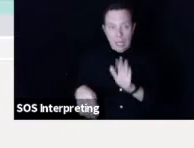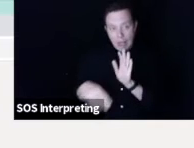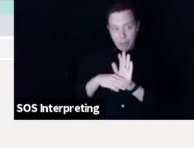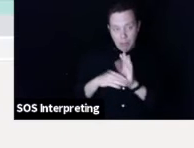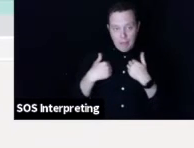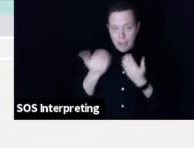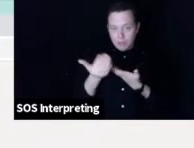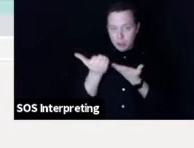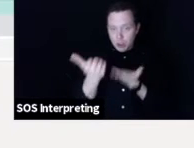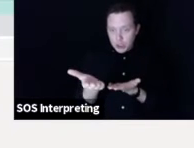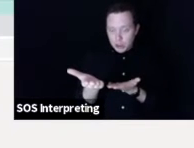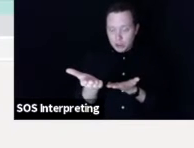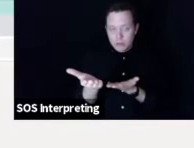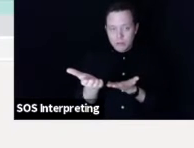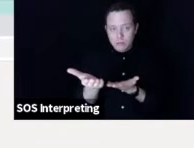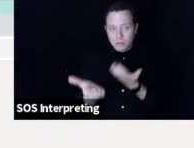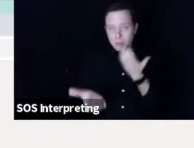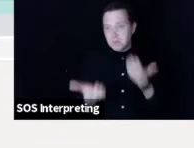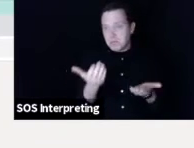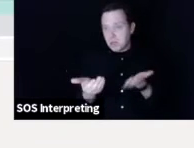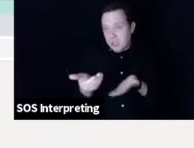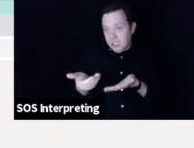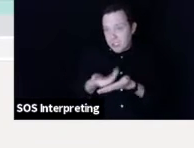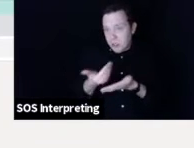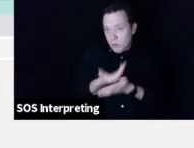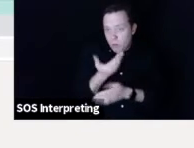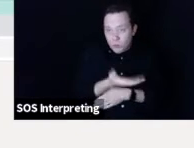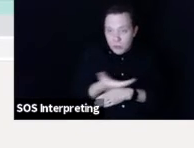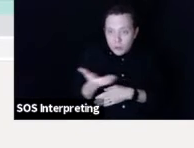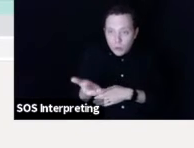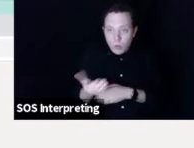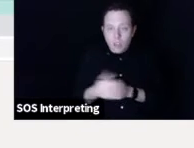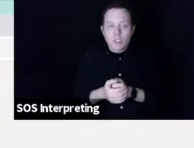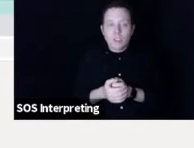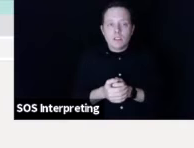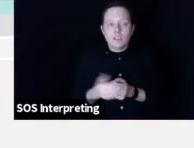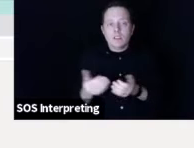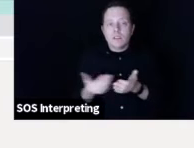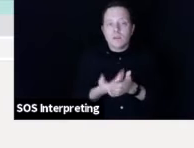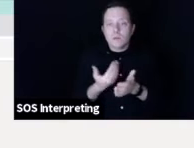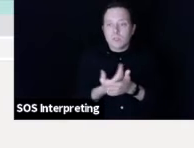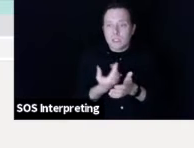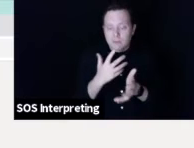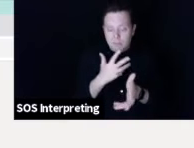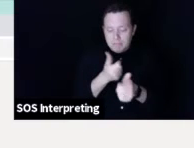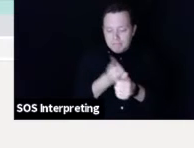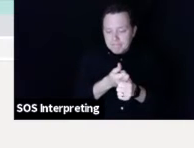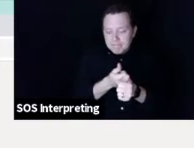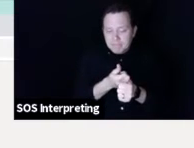suggestions. They might be new resources, newly updated, or topics that